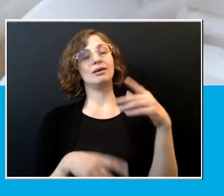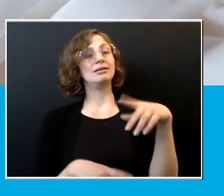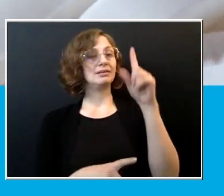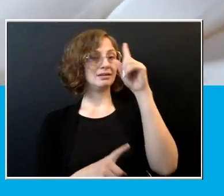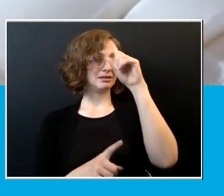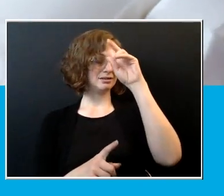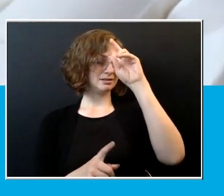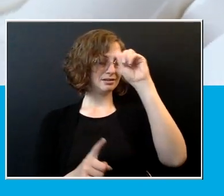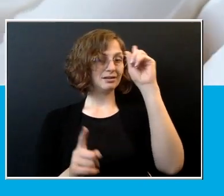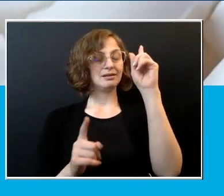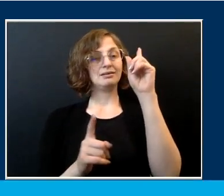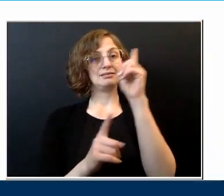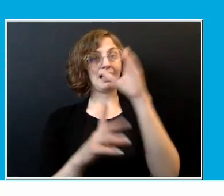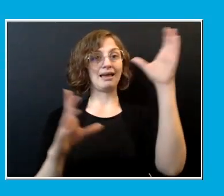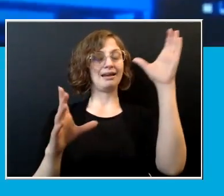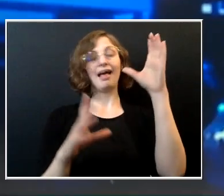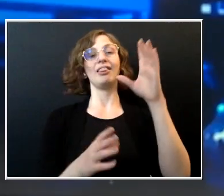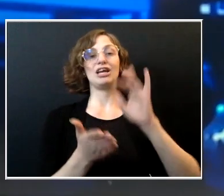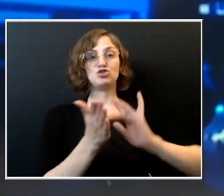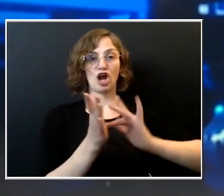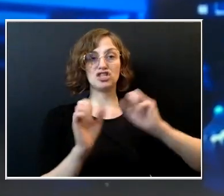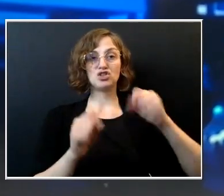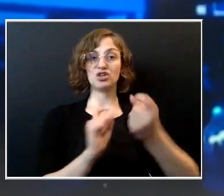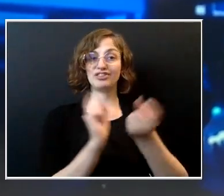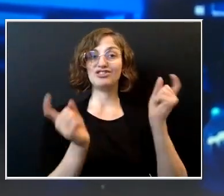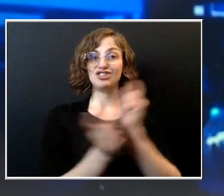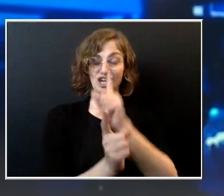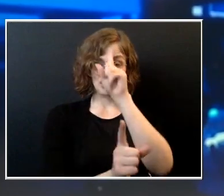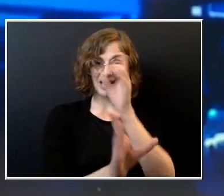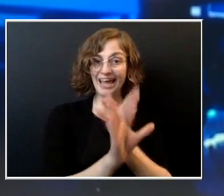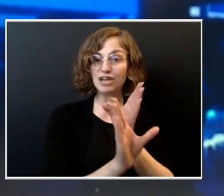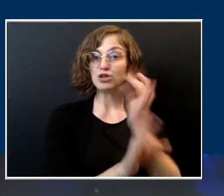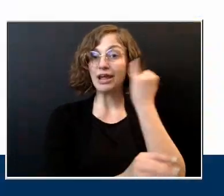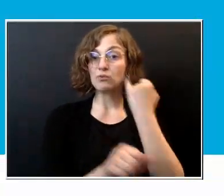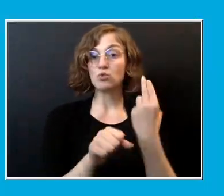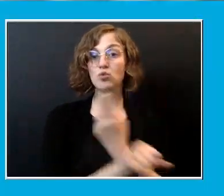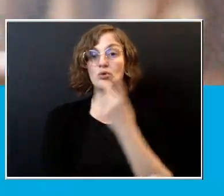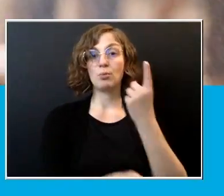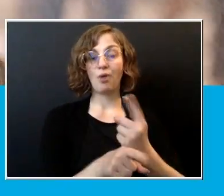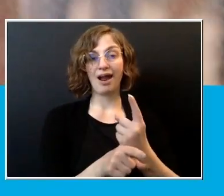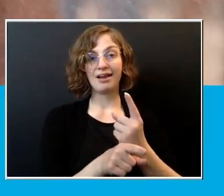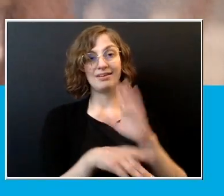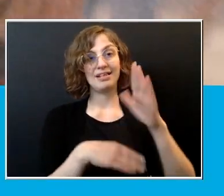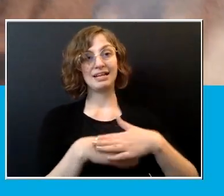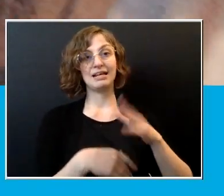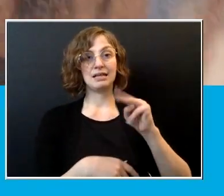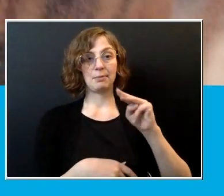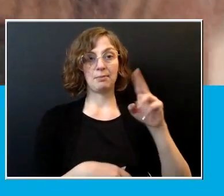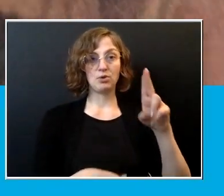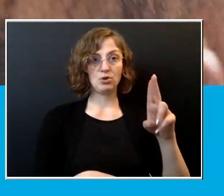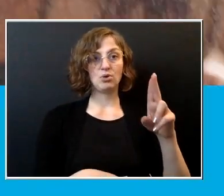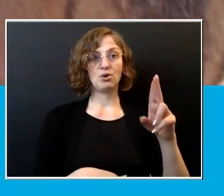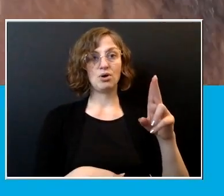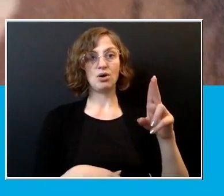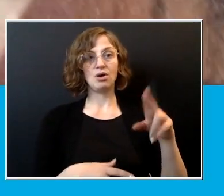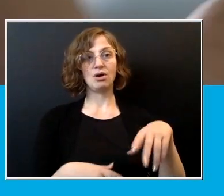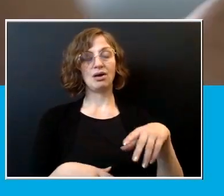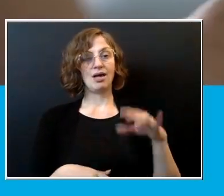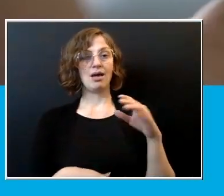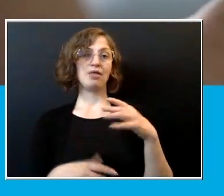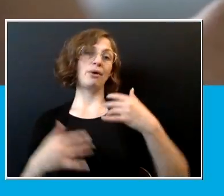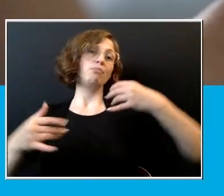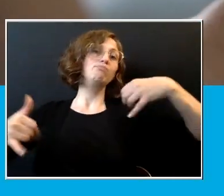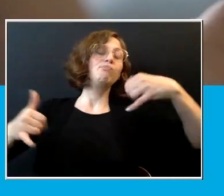psychiatry when they're in the right hands. I'm Jessica Lovell on the next Morning Medical Update, shaking off the party drug stereotype,